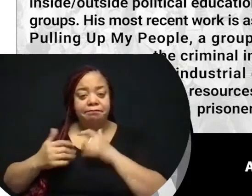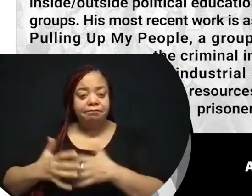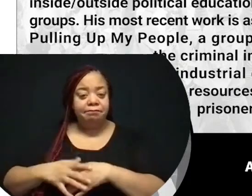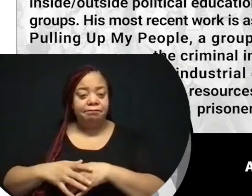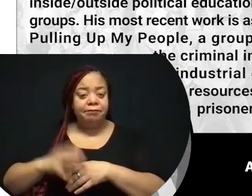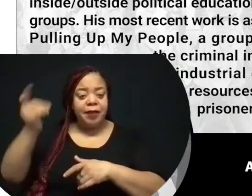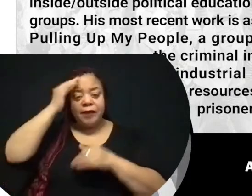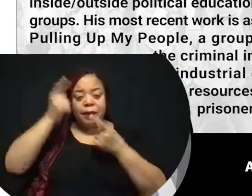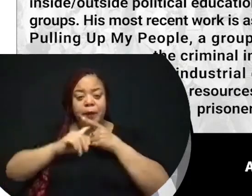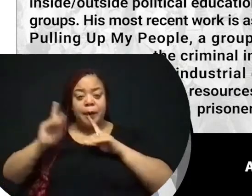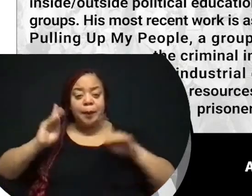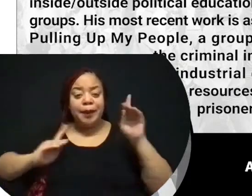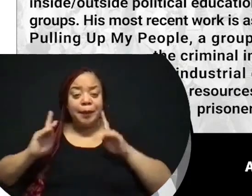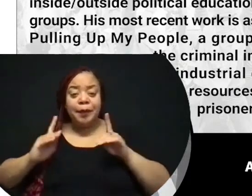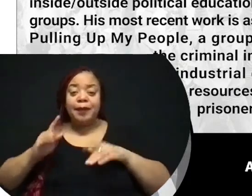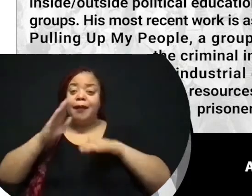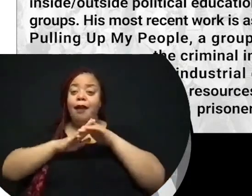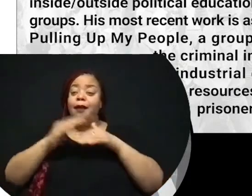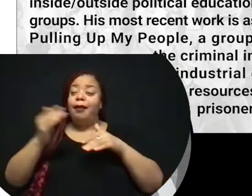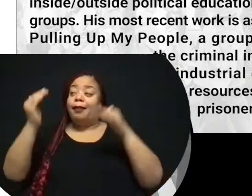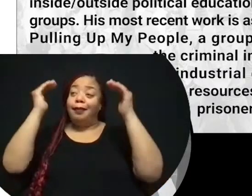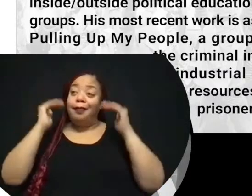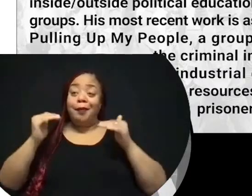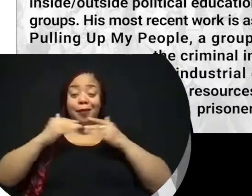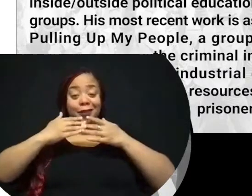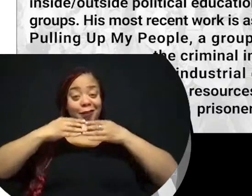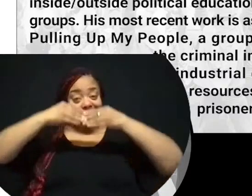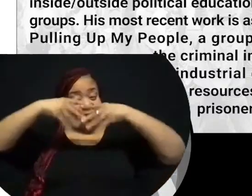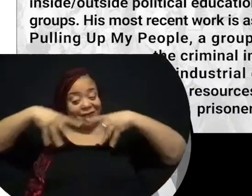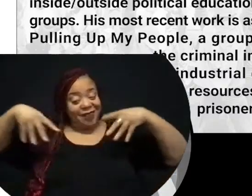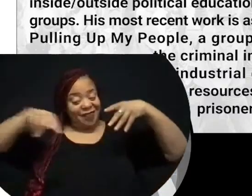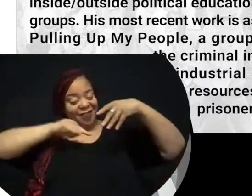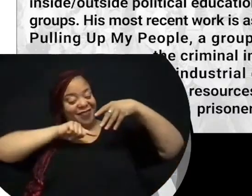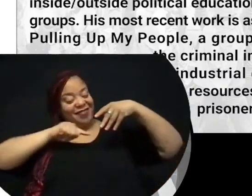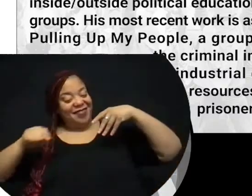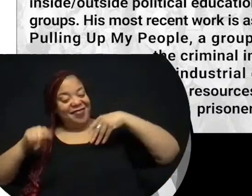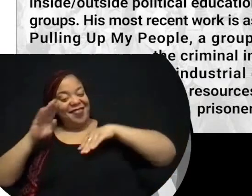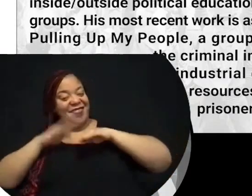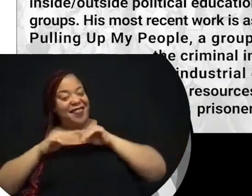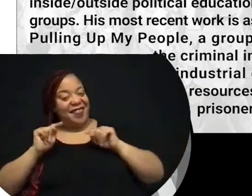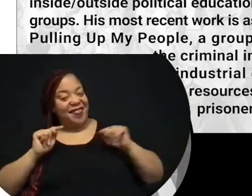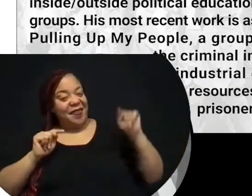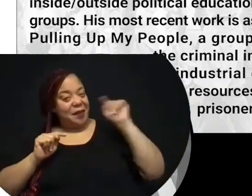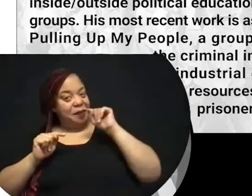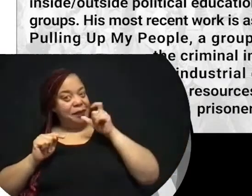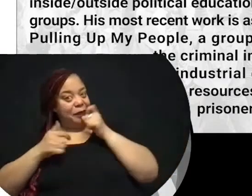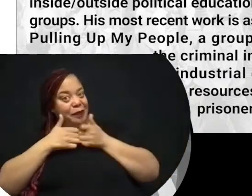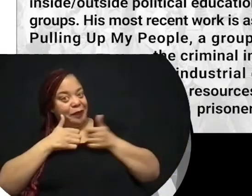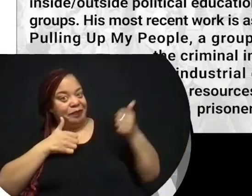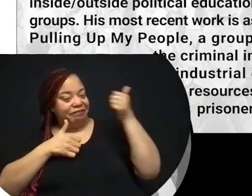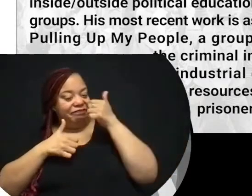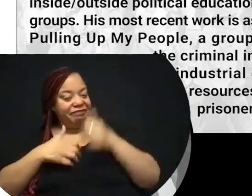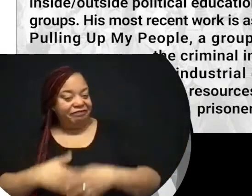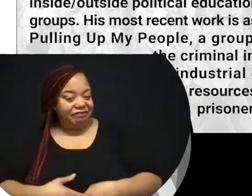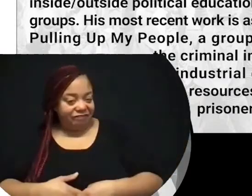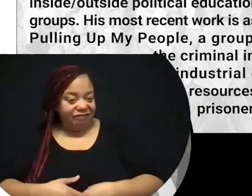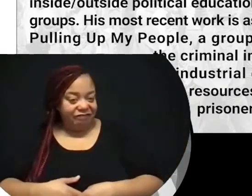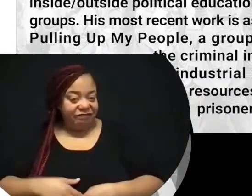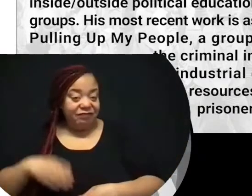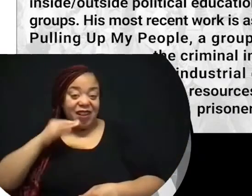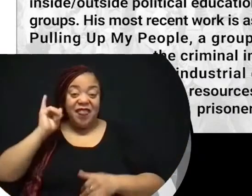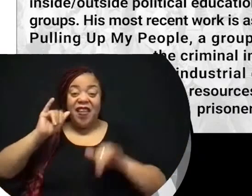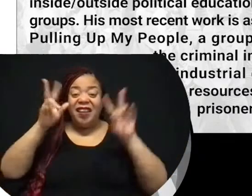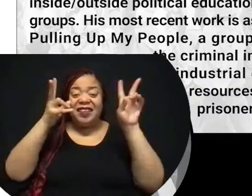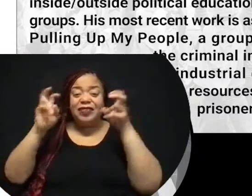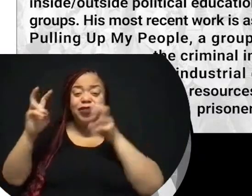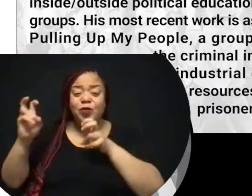you fighting for all people to be free? Or are you fighting for a higher level on the social hierarchy?